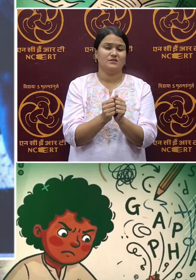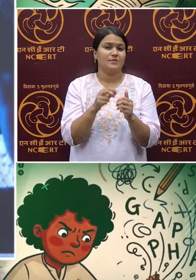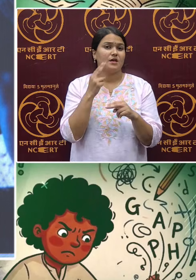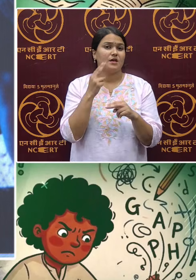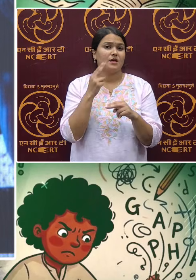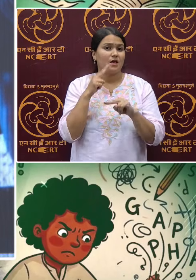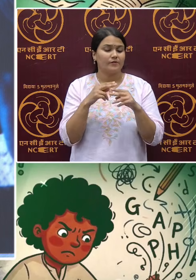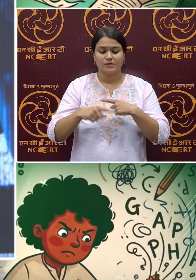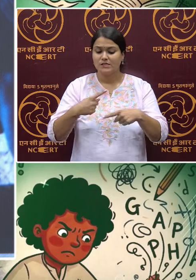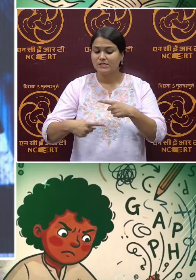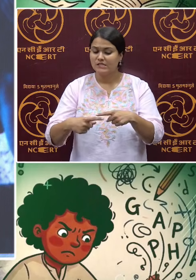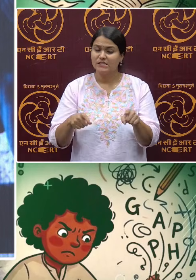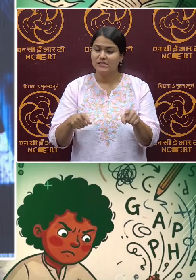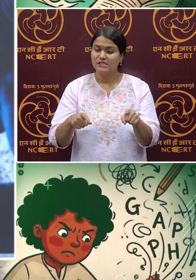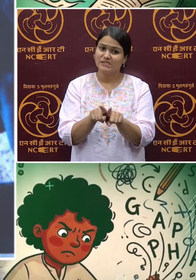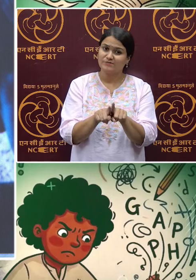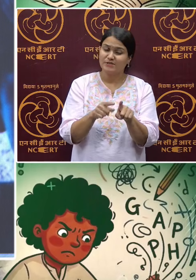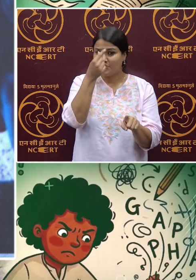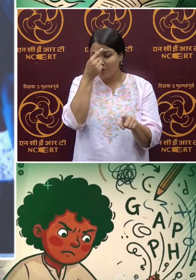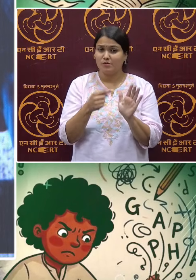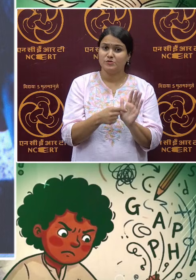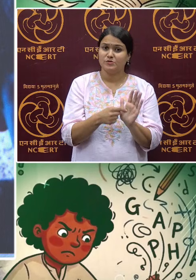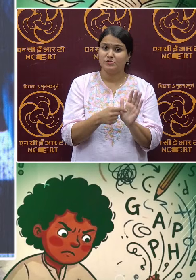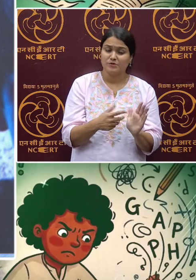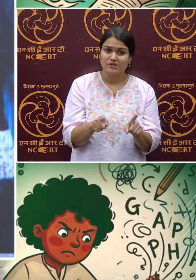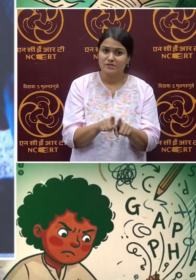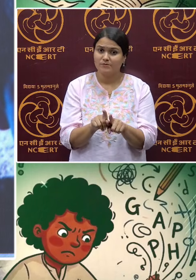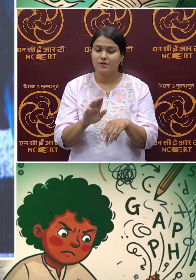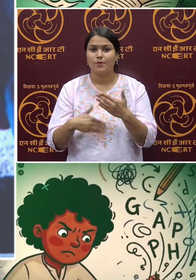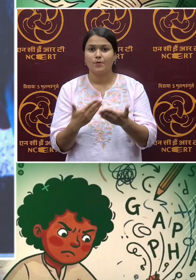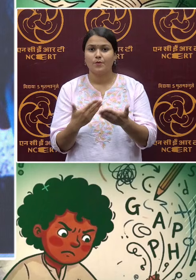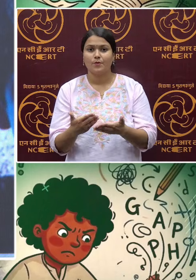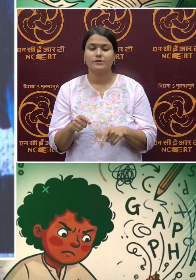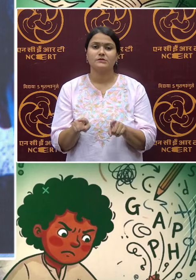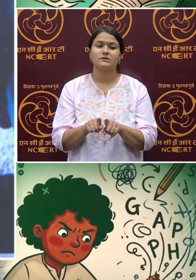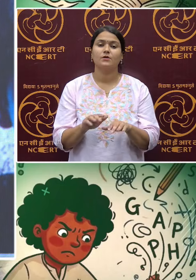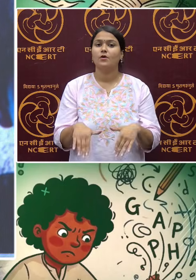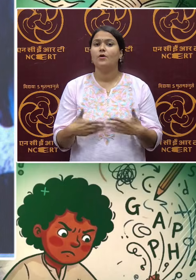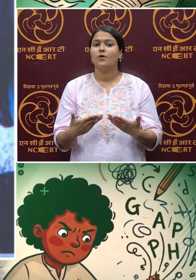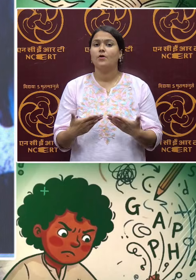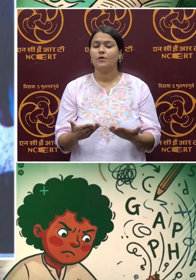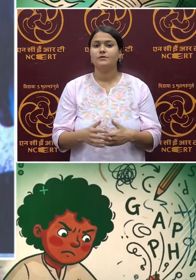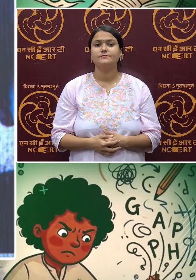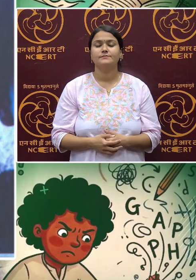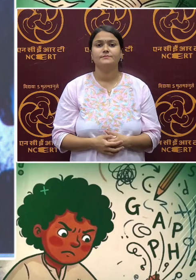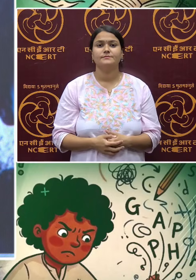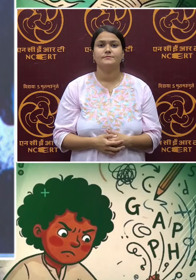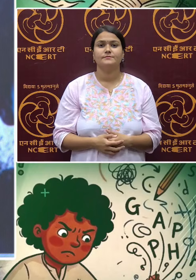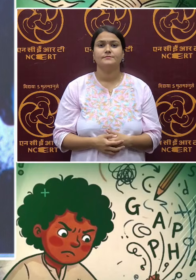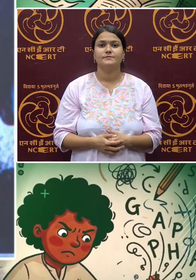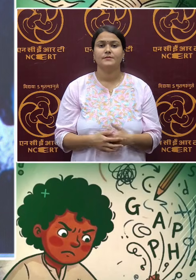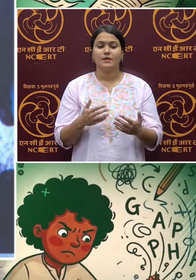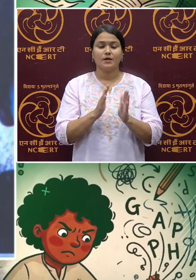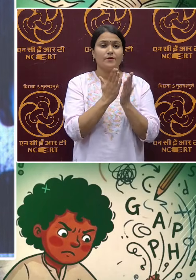day-to-day life that a child is facing that we might not know, but of course we will know when you will let us know about the same. And also, outside of reading